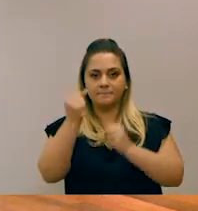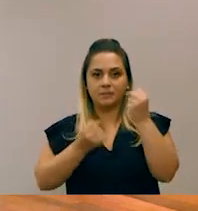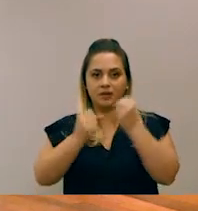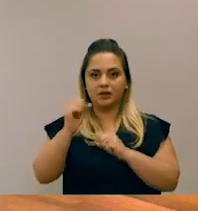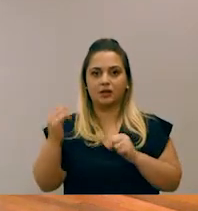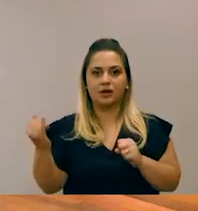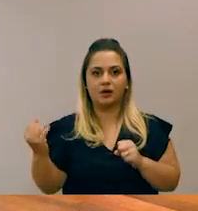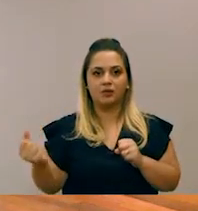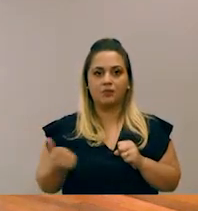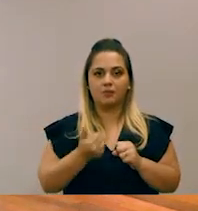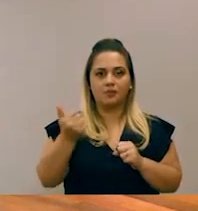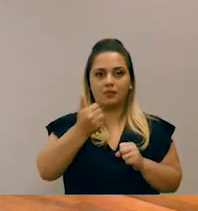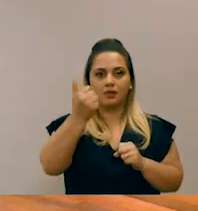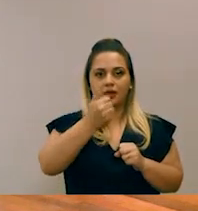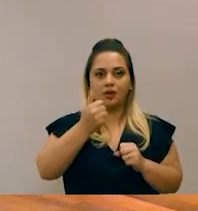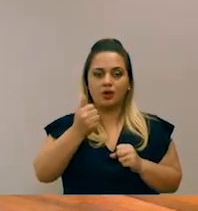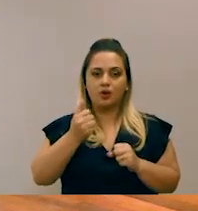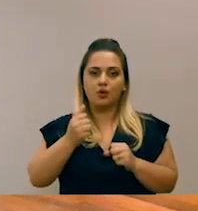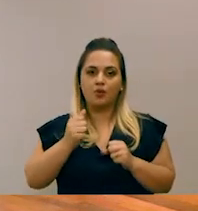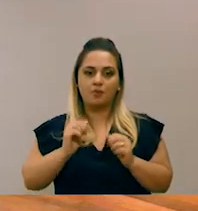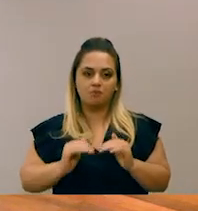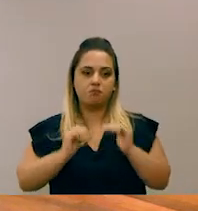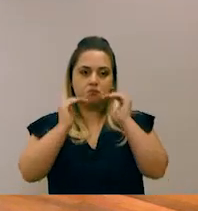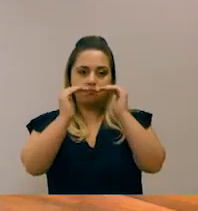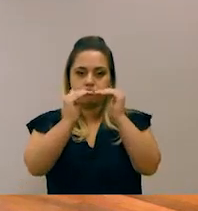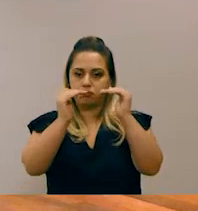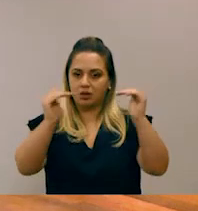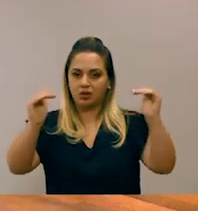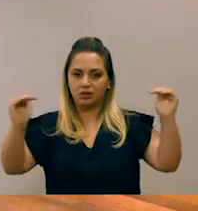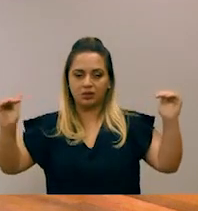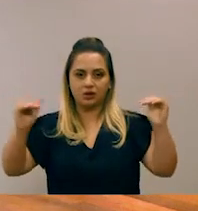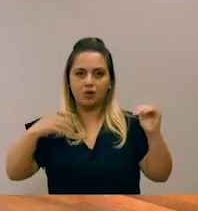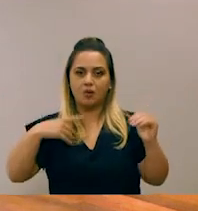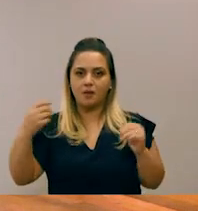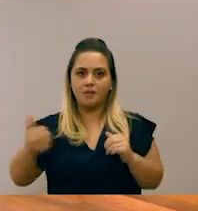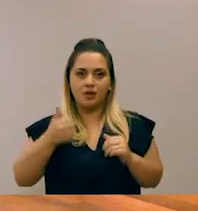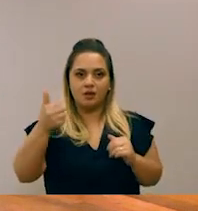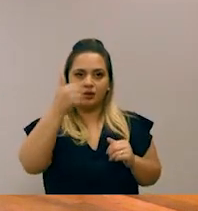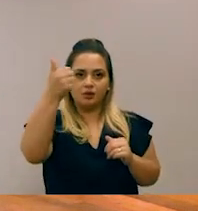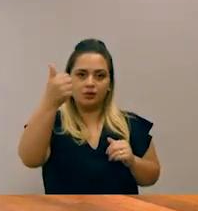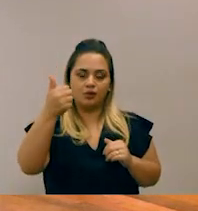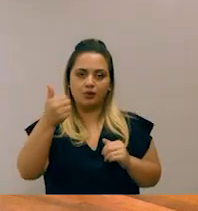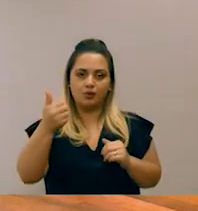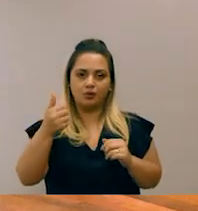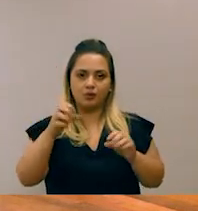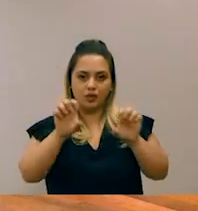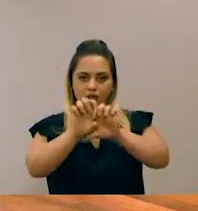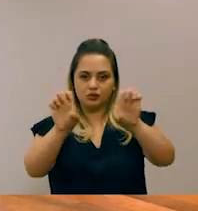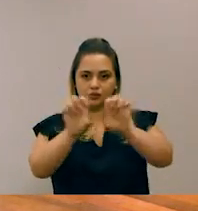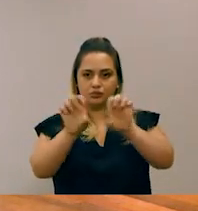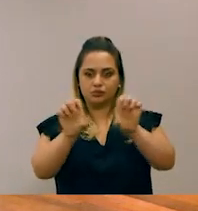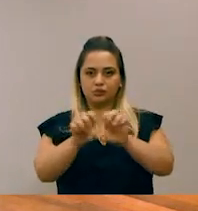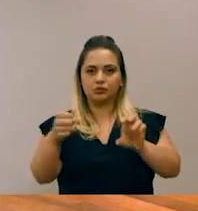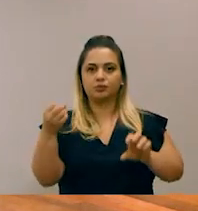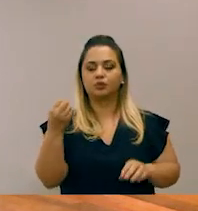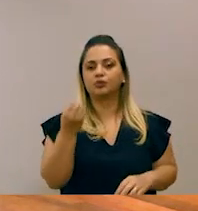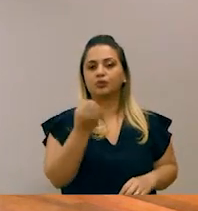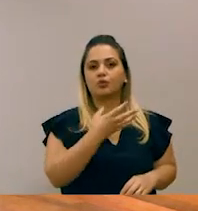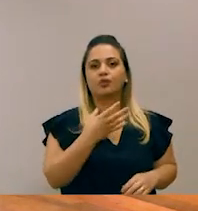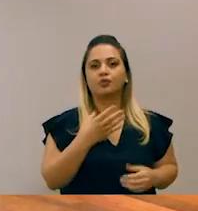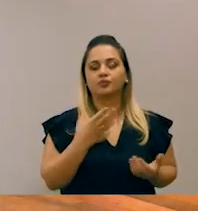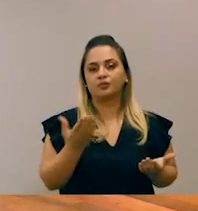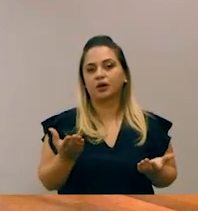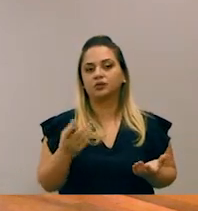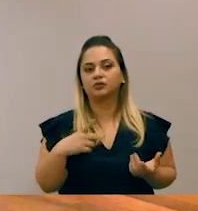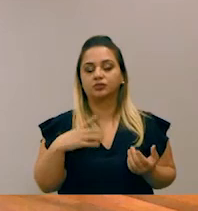best standard, the best parameter, and is going to suggest the best structure. For example, for a new case,